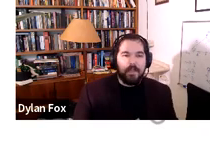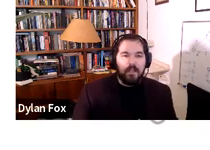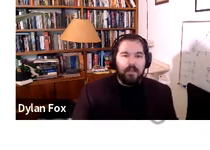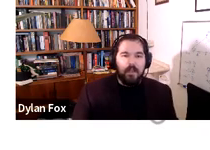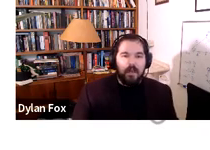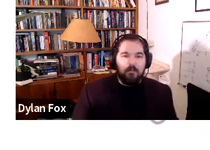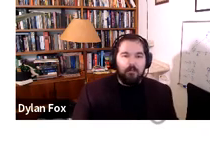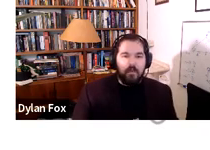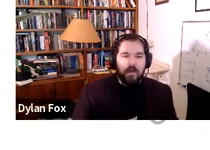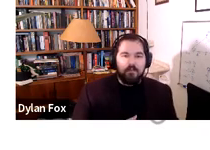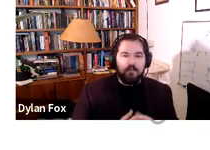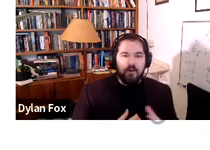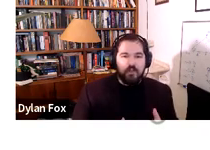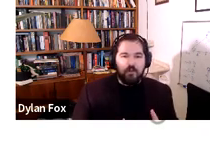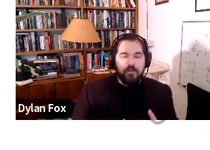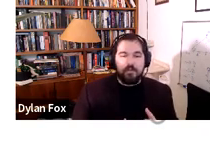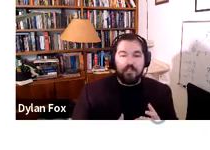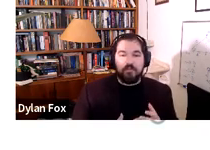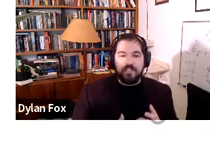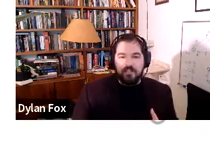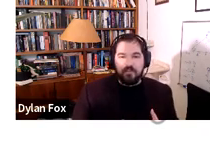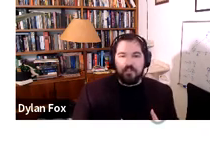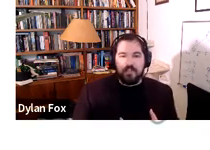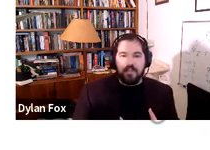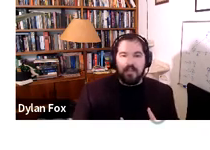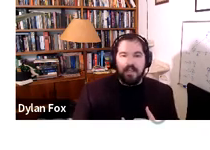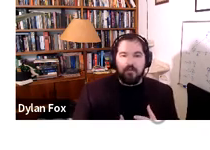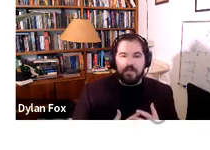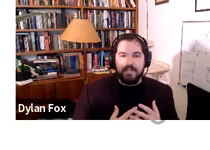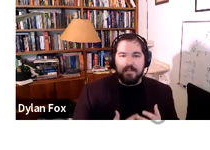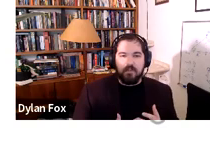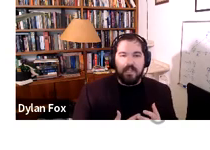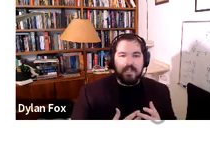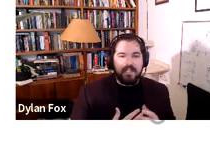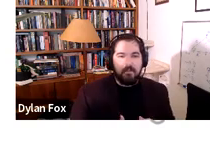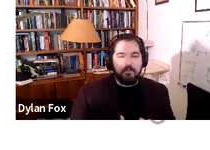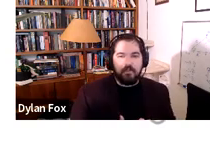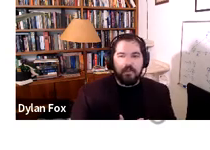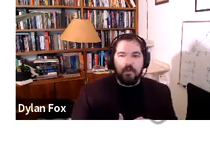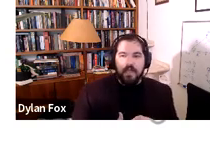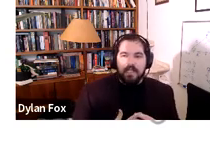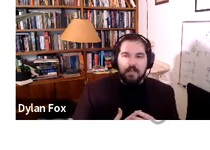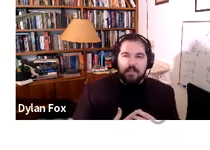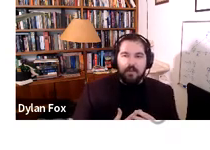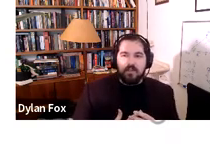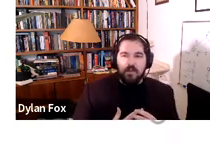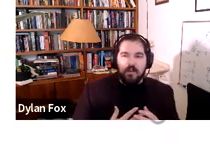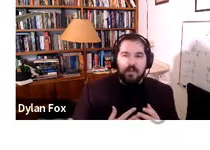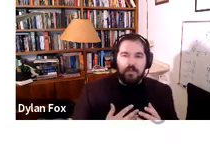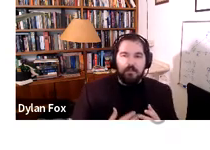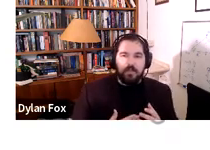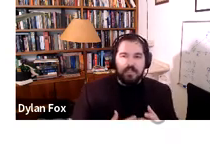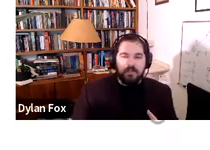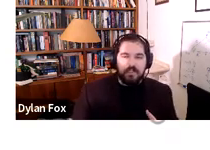way. We want to be approachable, we want to be user-centered, and we want to be nimble and adaptable. So keeping a focus